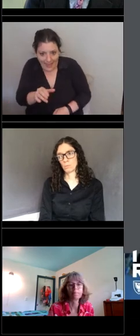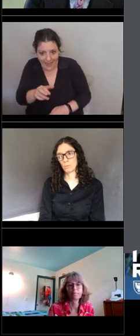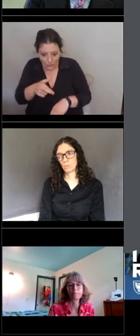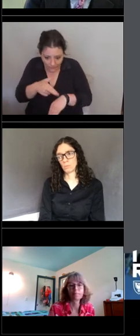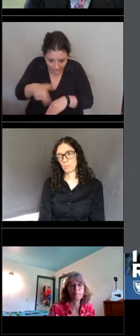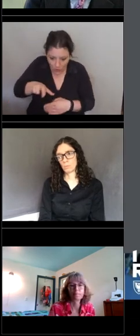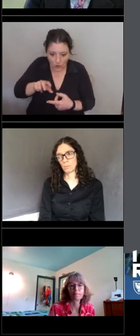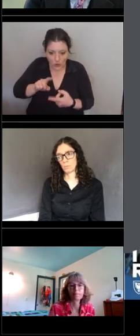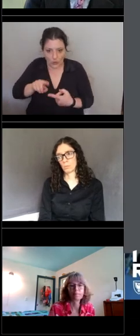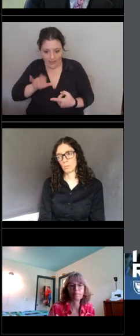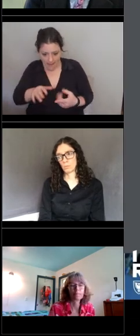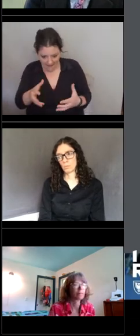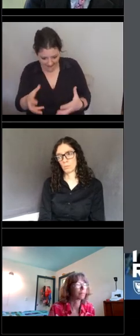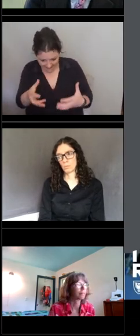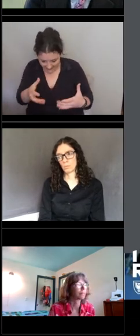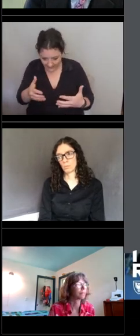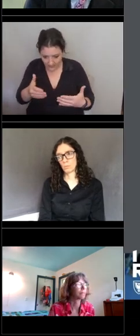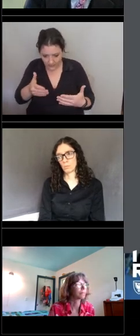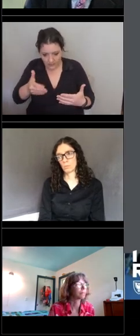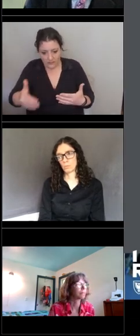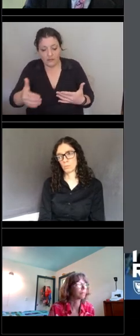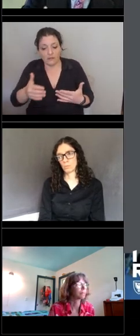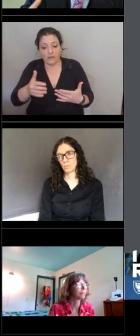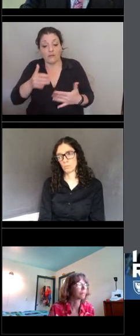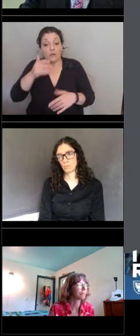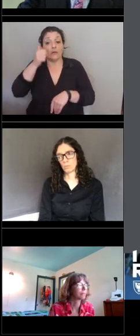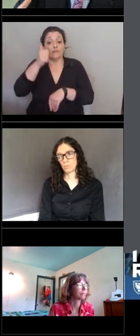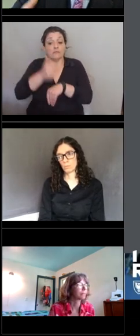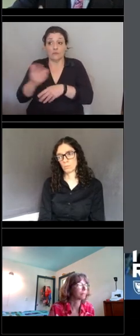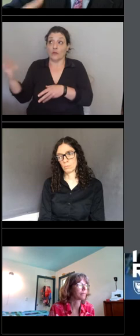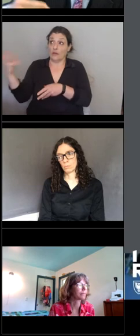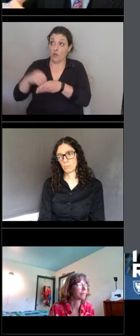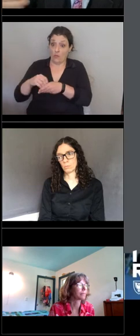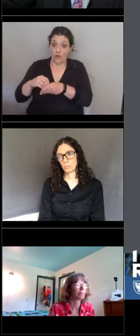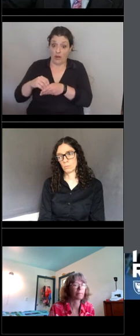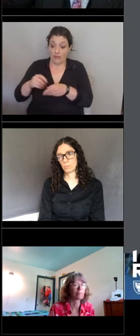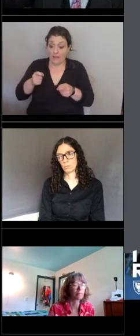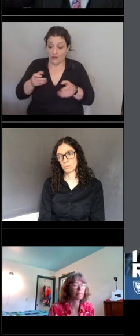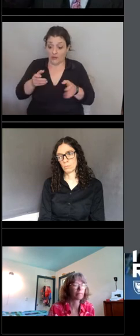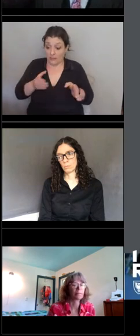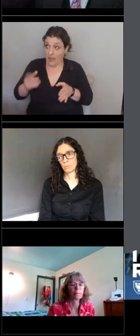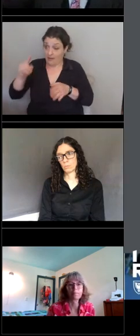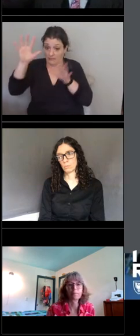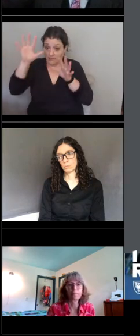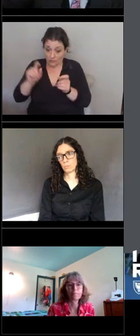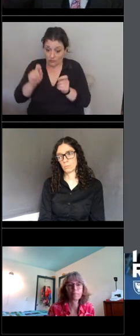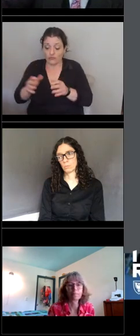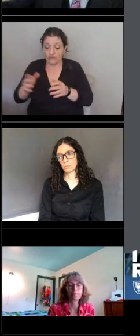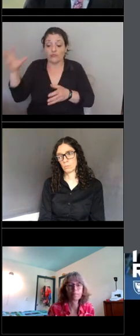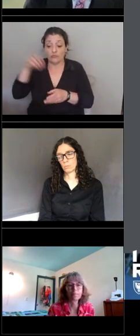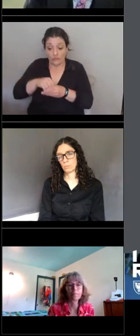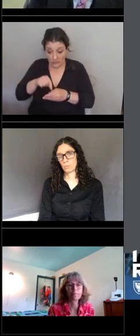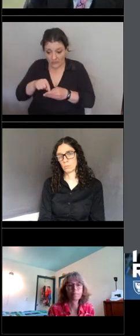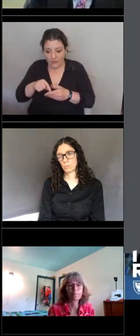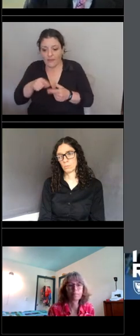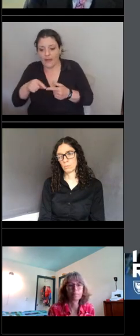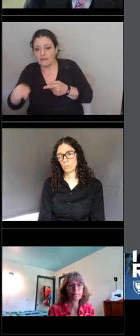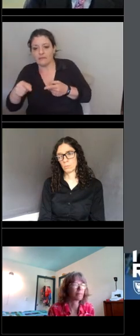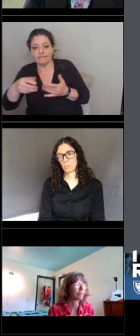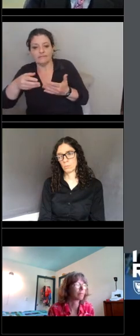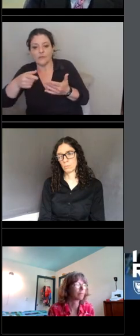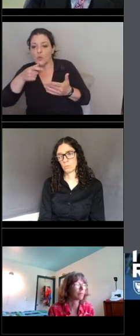themselves have a higher responsibility to then carry through and follow out on those actions. So that's